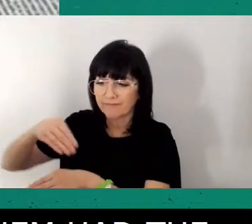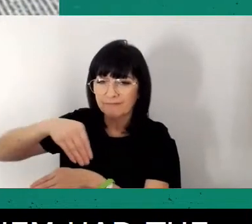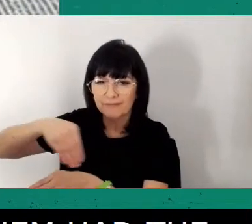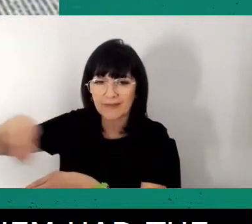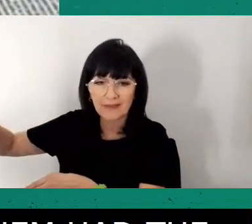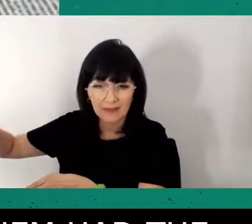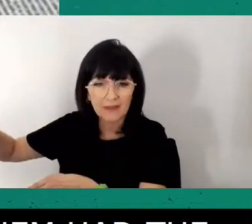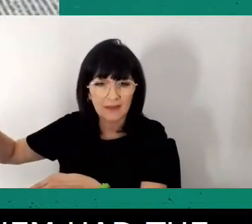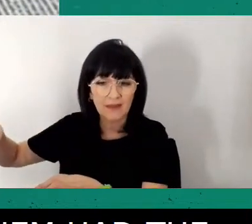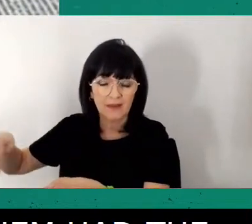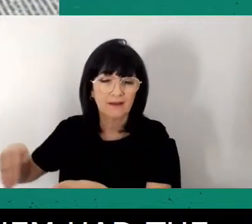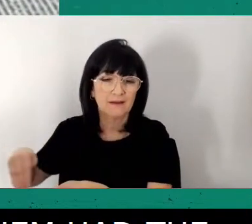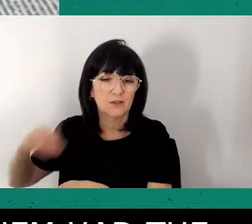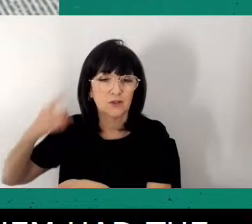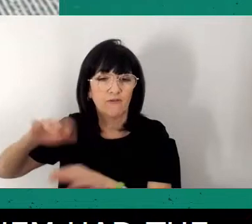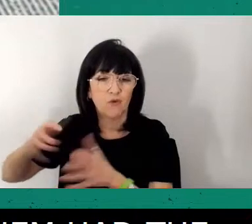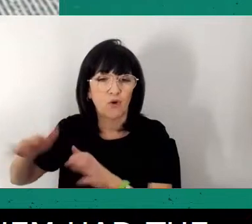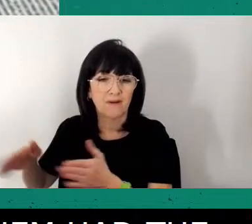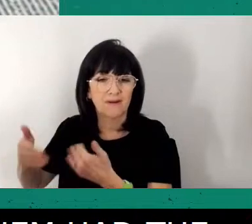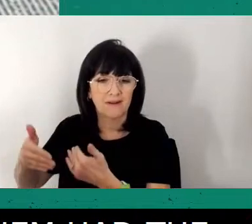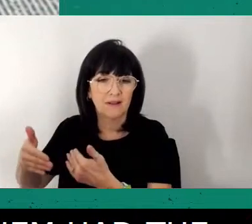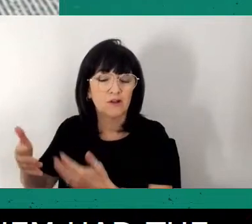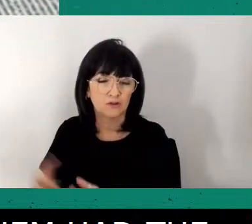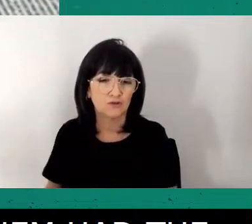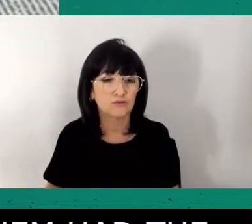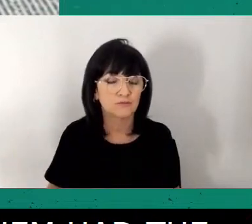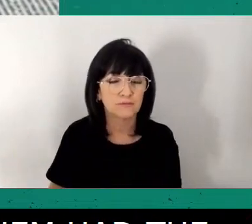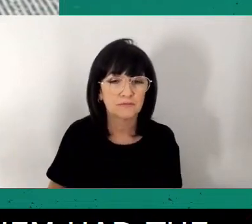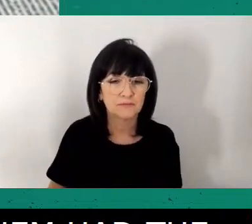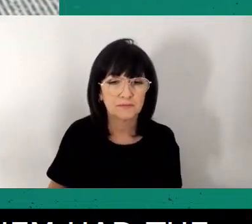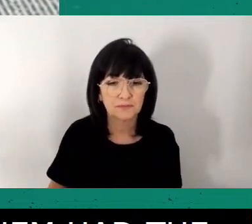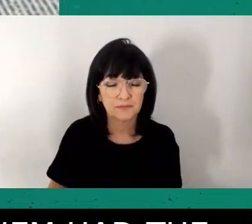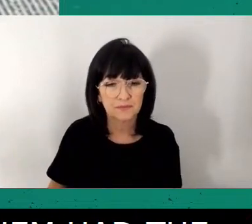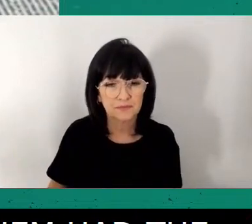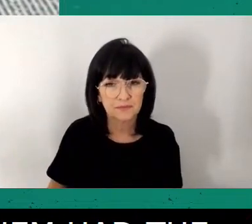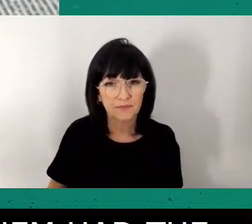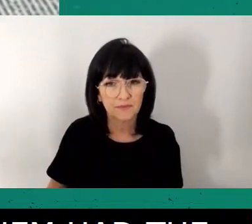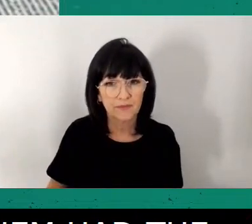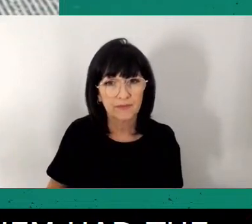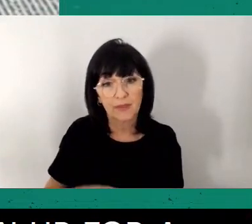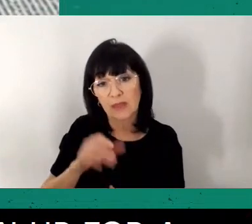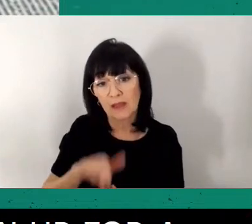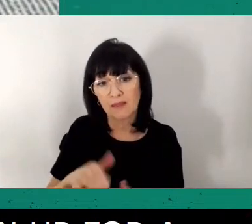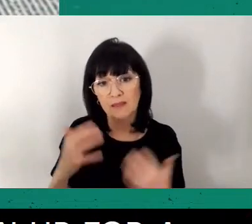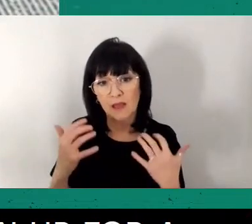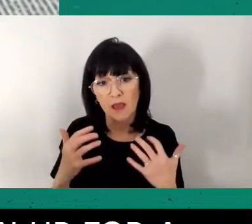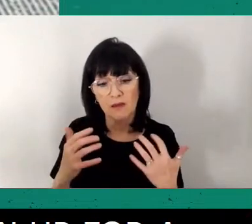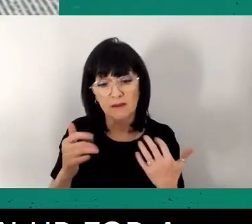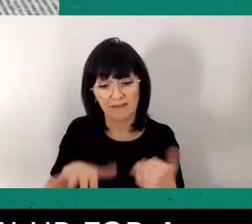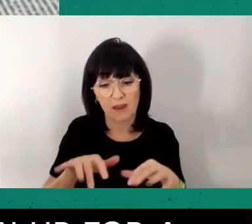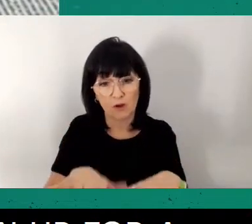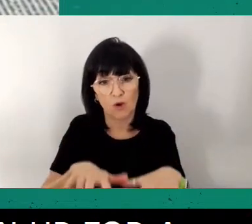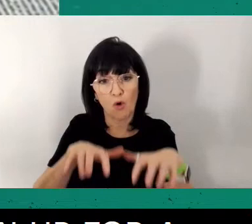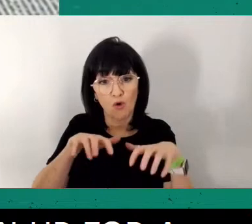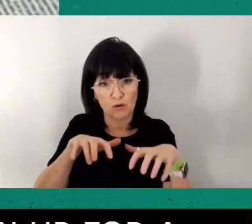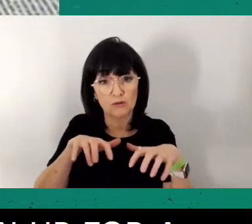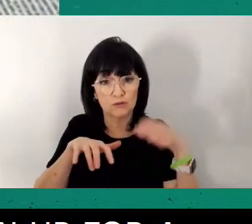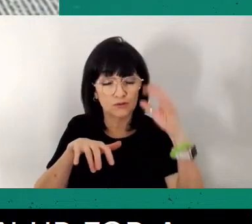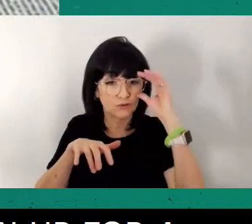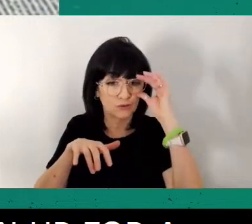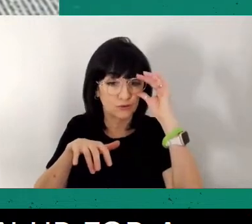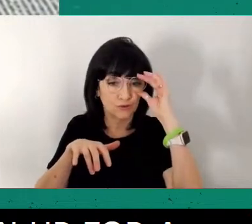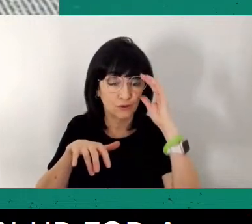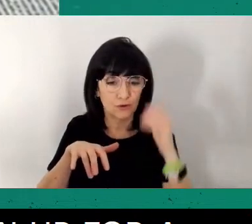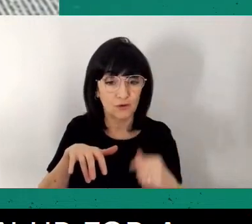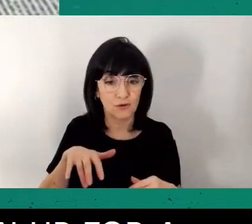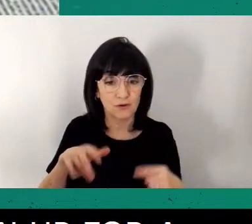that they could open up for a larger group if they needed to. The auditorium was actually where we had all of